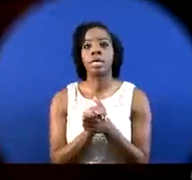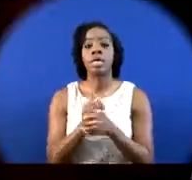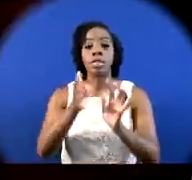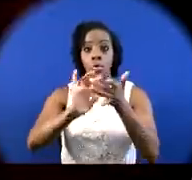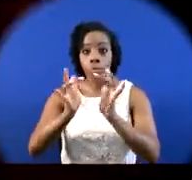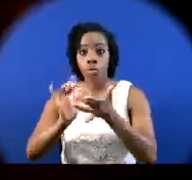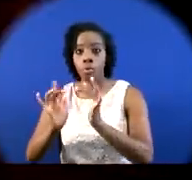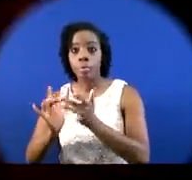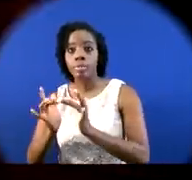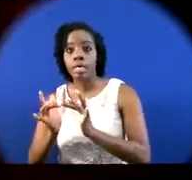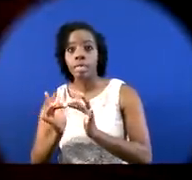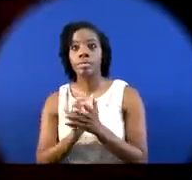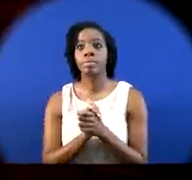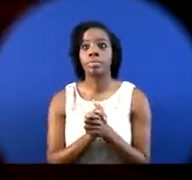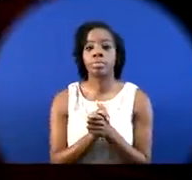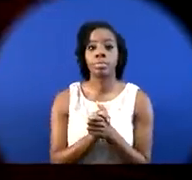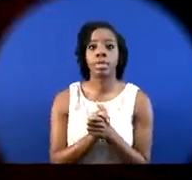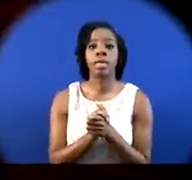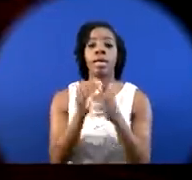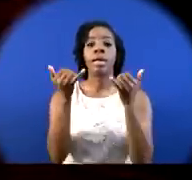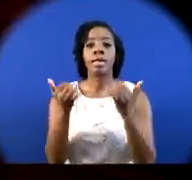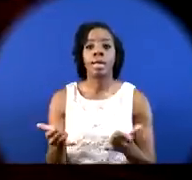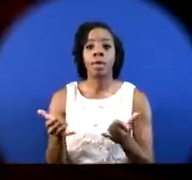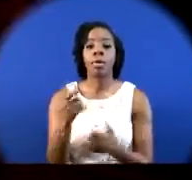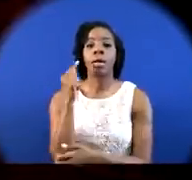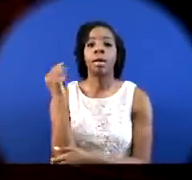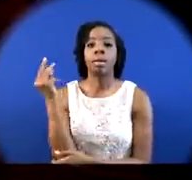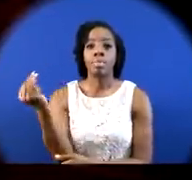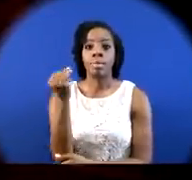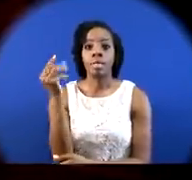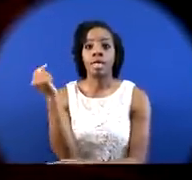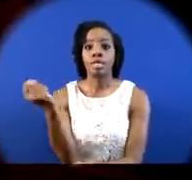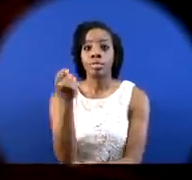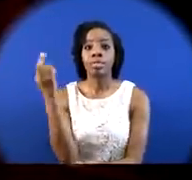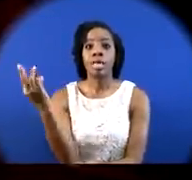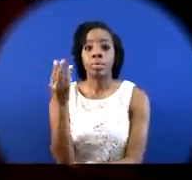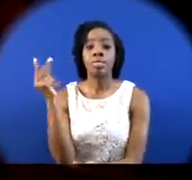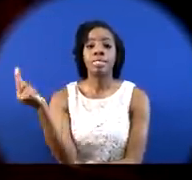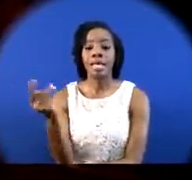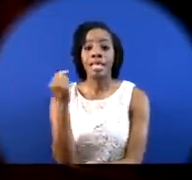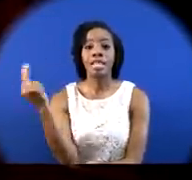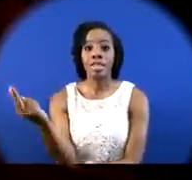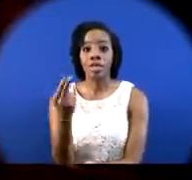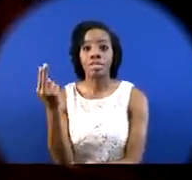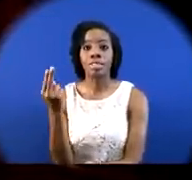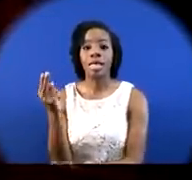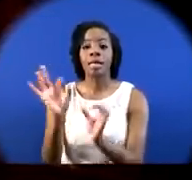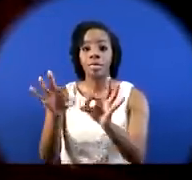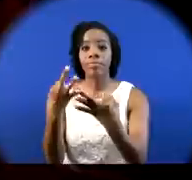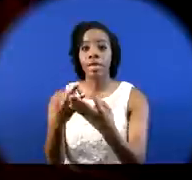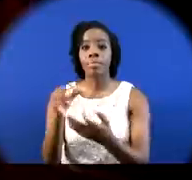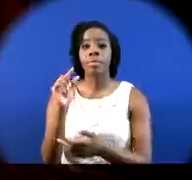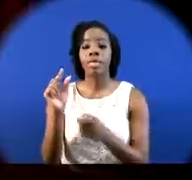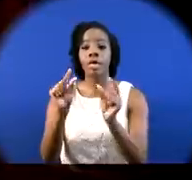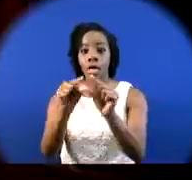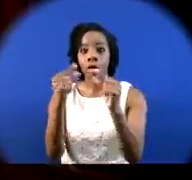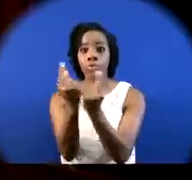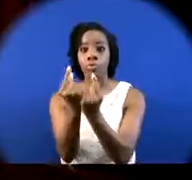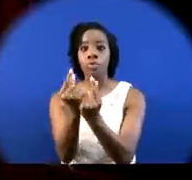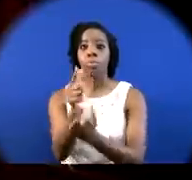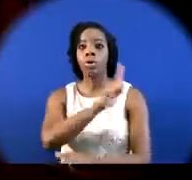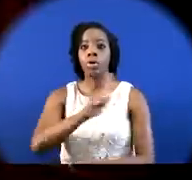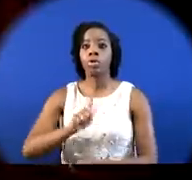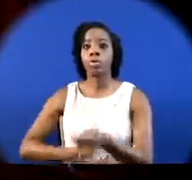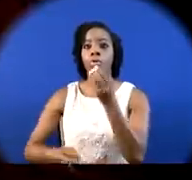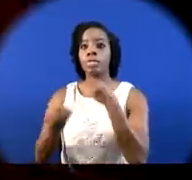our website, and you can get them. Now, Monday, Tuesday, Wednesday, and Thursday will likewise be the days of our family group Lord's Suppers. Decades ago,